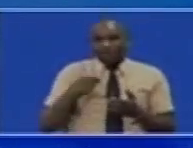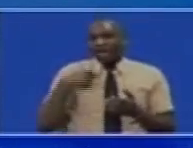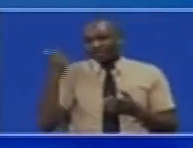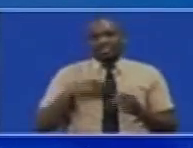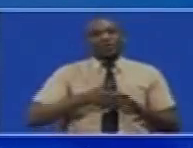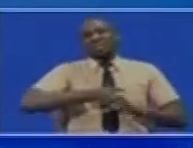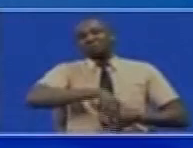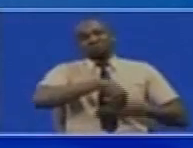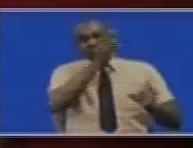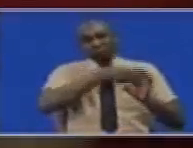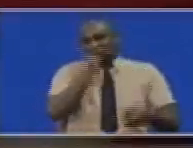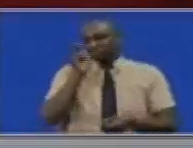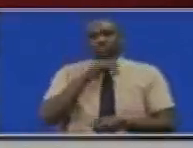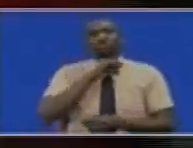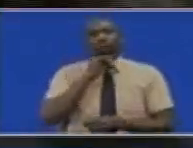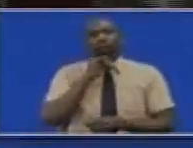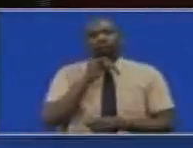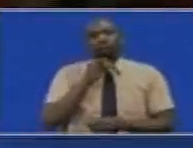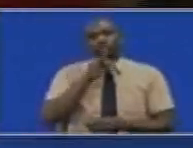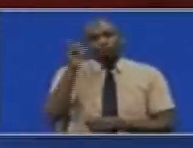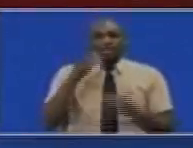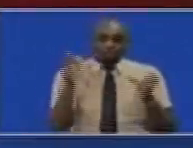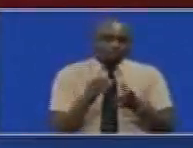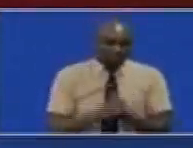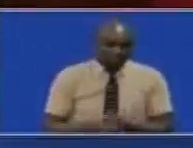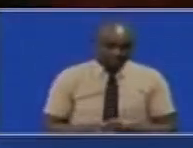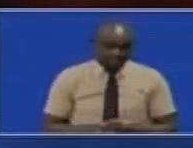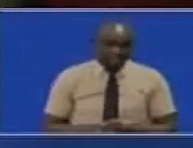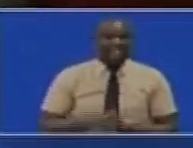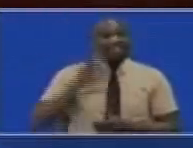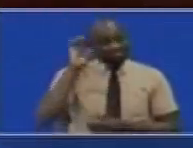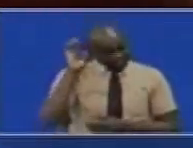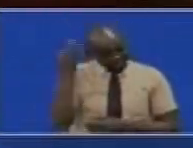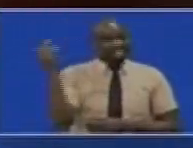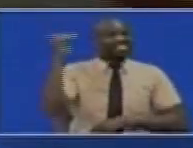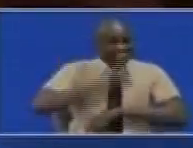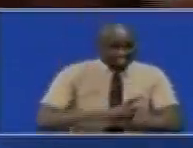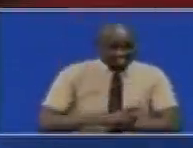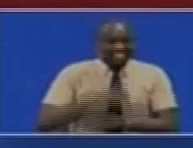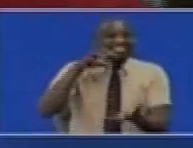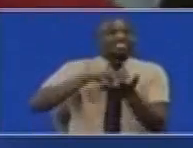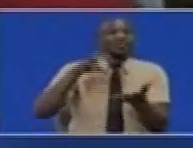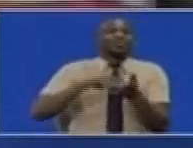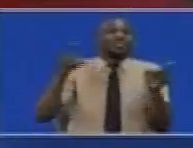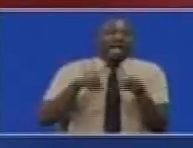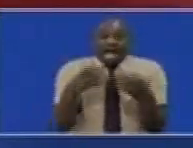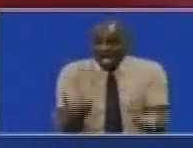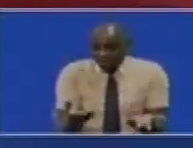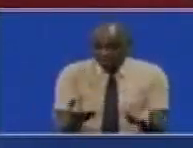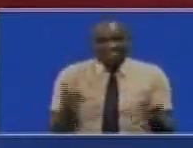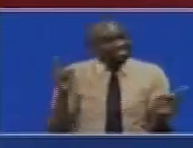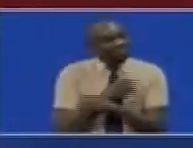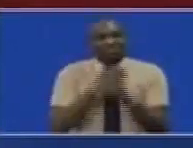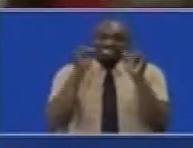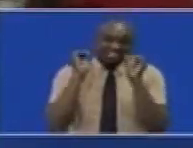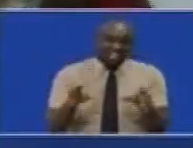Day three. And the situation seemingly not any